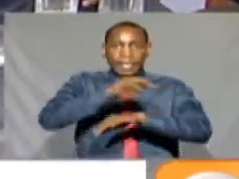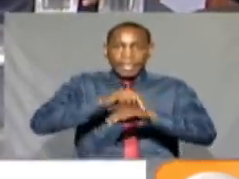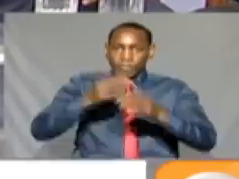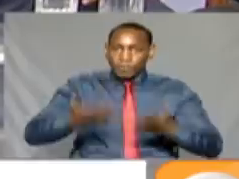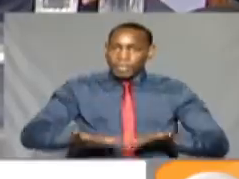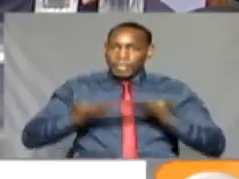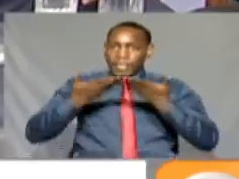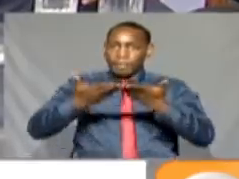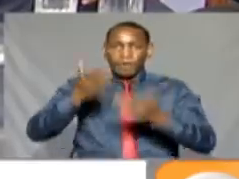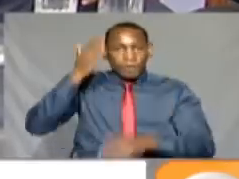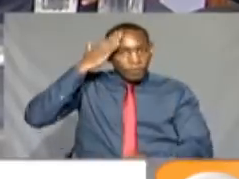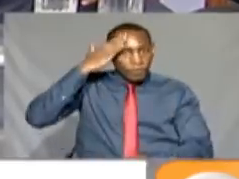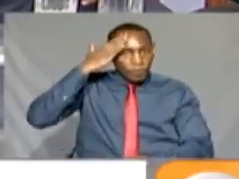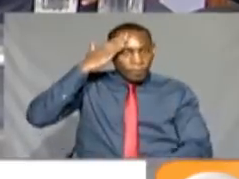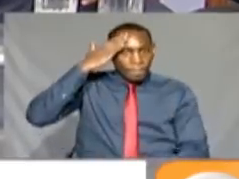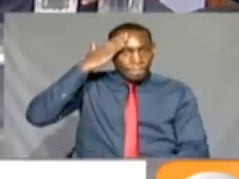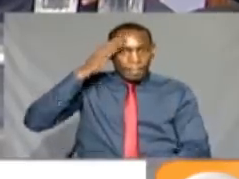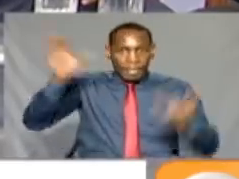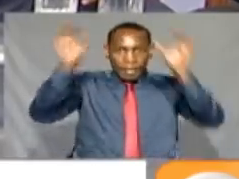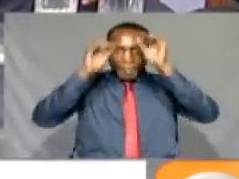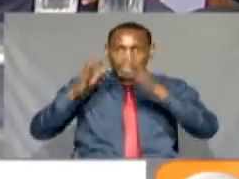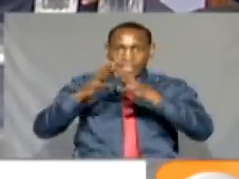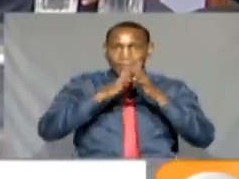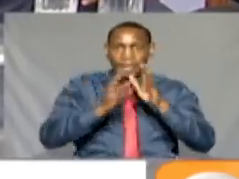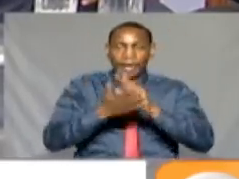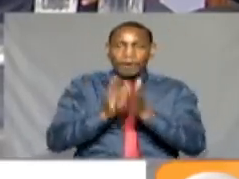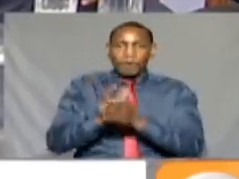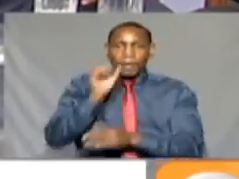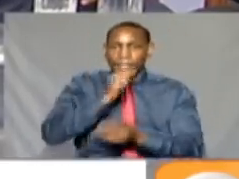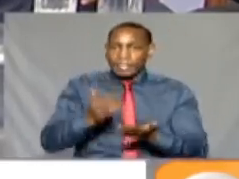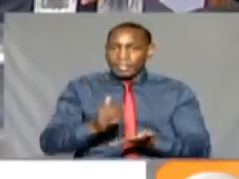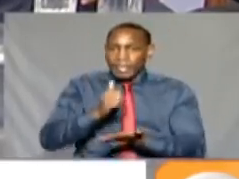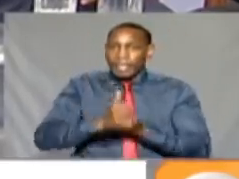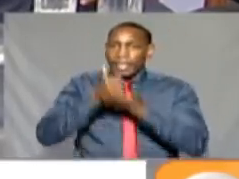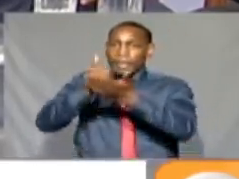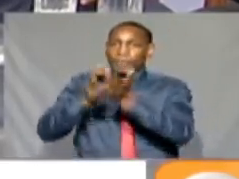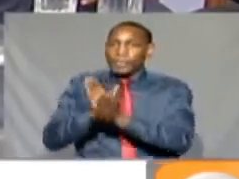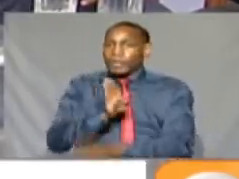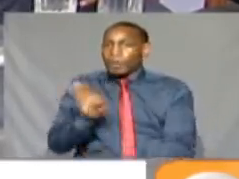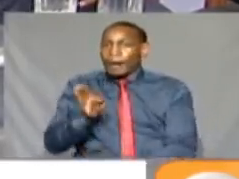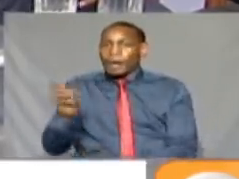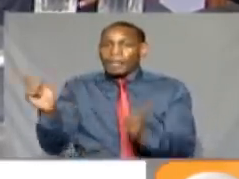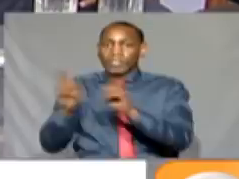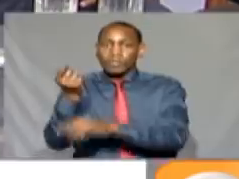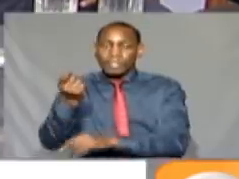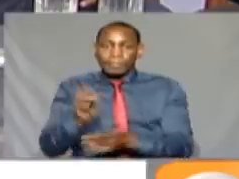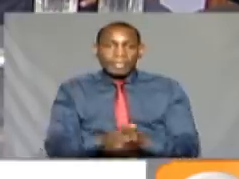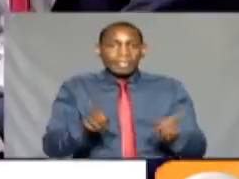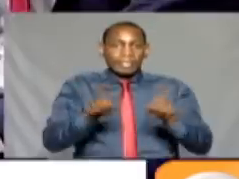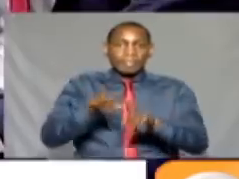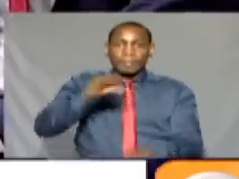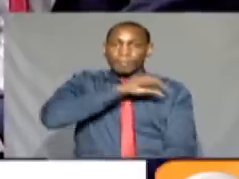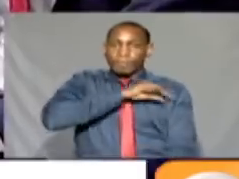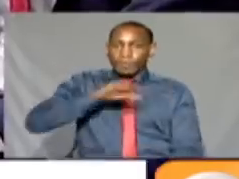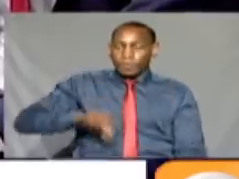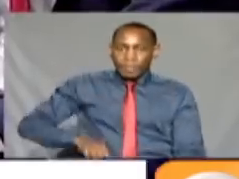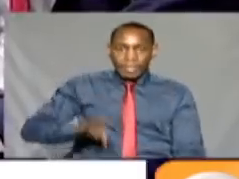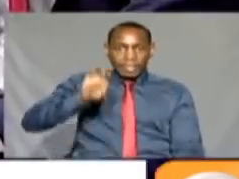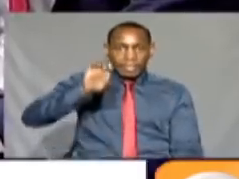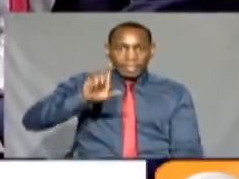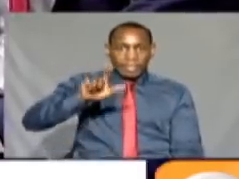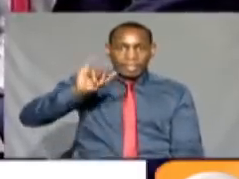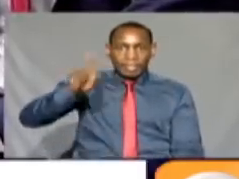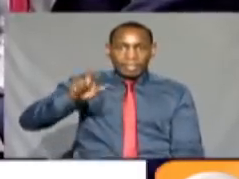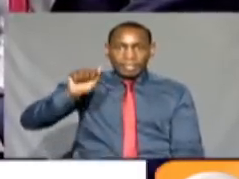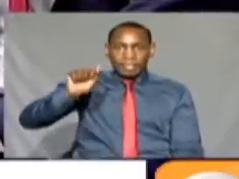offered, unajua president America walikosa president tukasaidia tu na Obama kidogo tu. Hata Queen Elizabeth ni wetu.